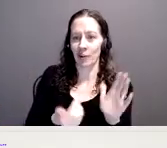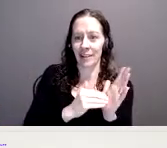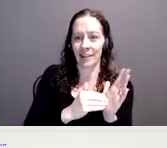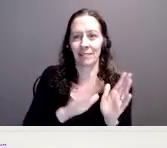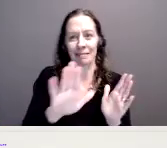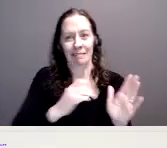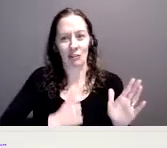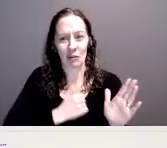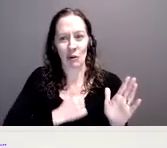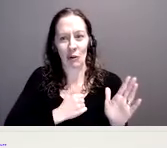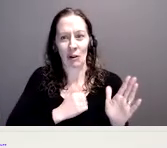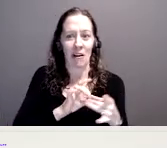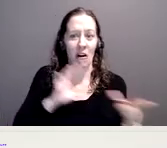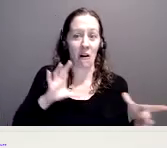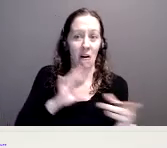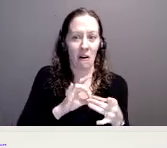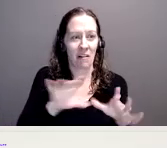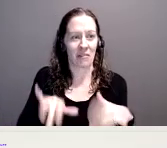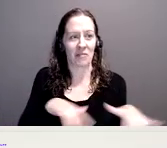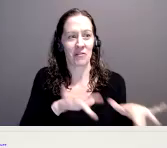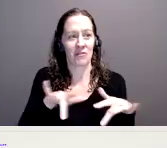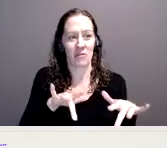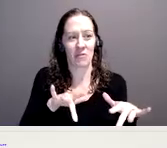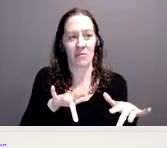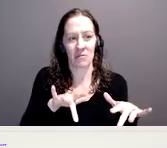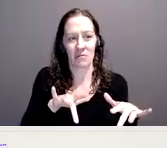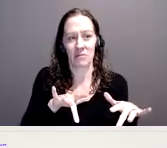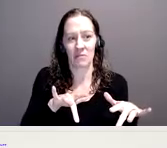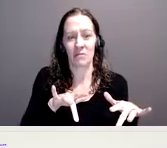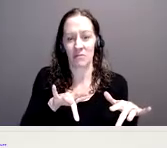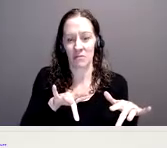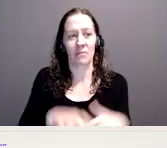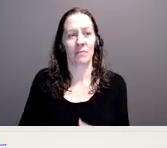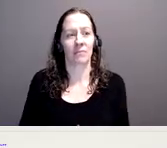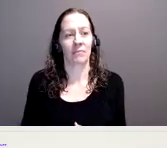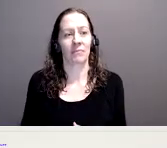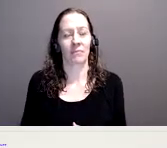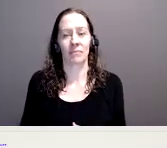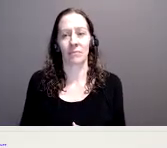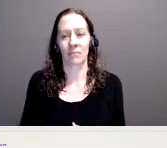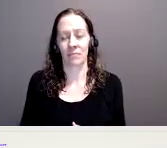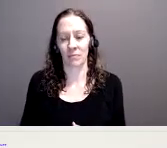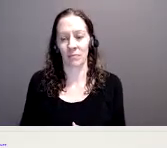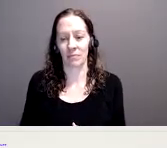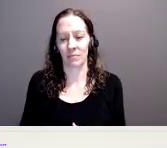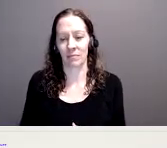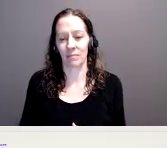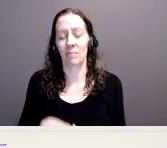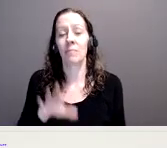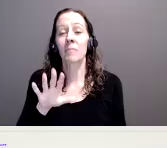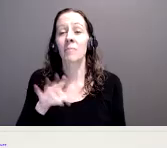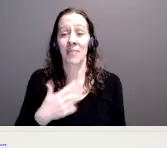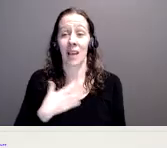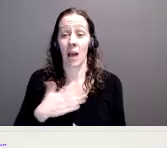I apologize. We're recording our separate sessions, so everybody will be able to access these after. It gives me great pleasure